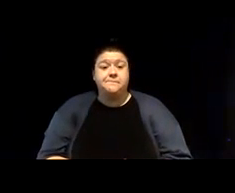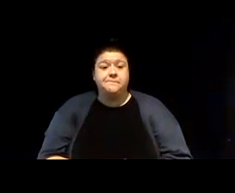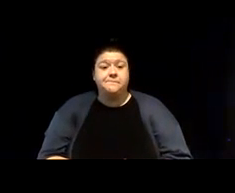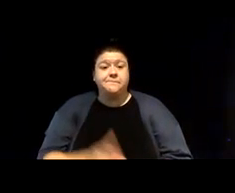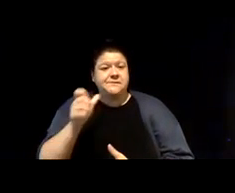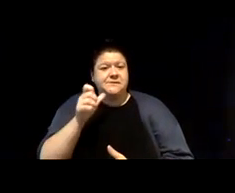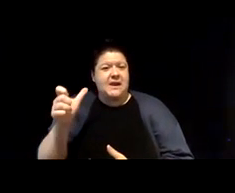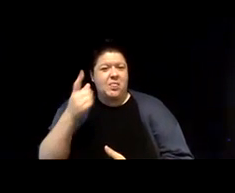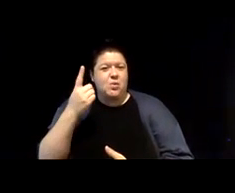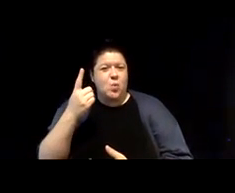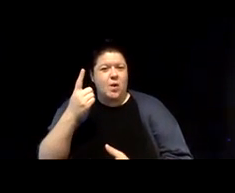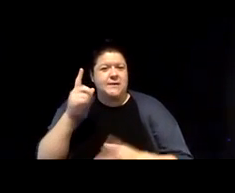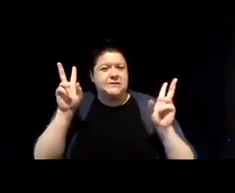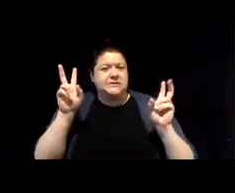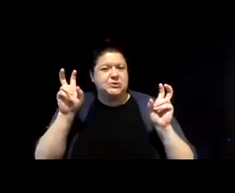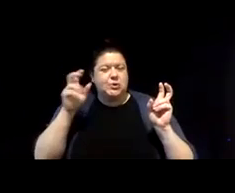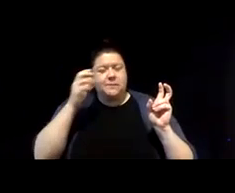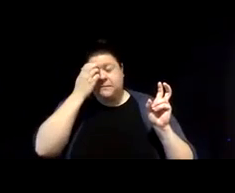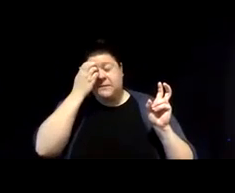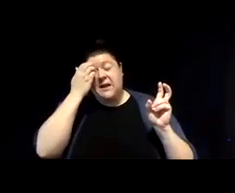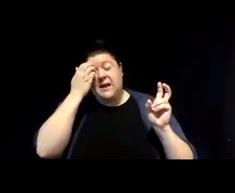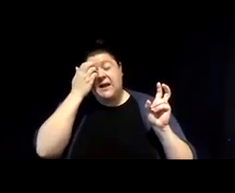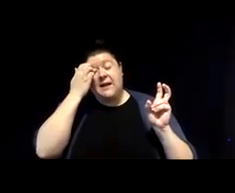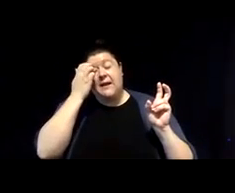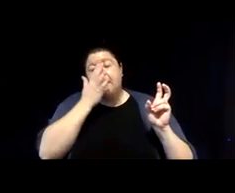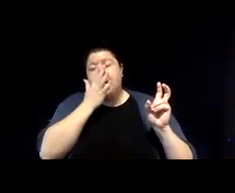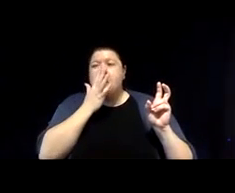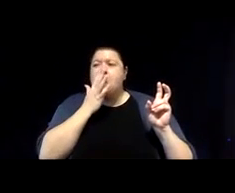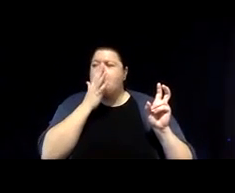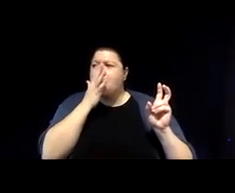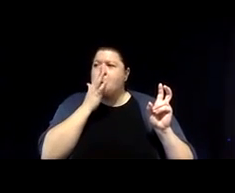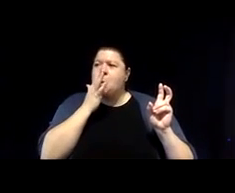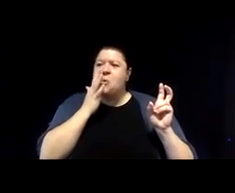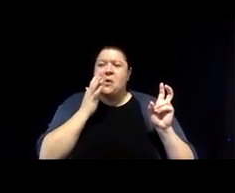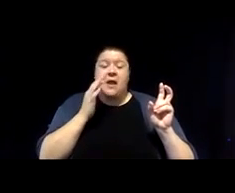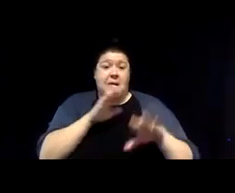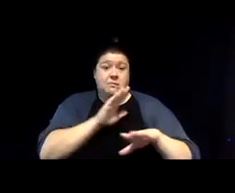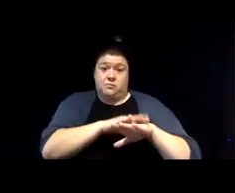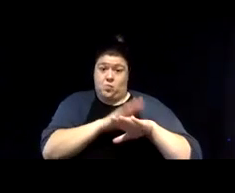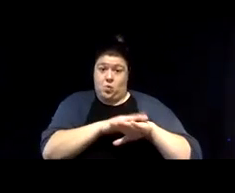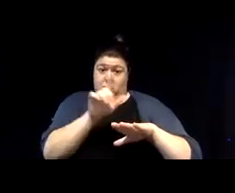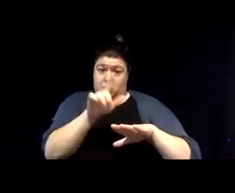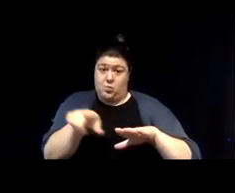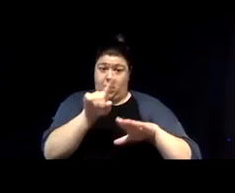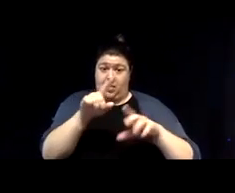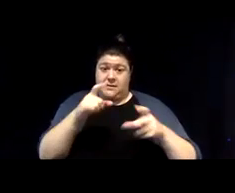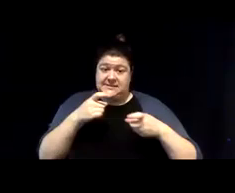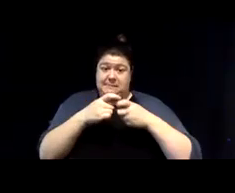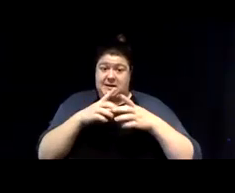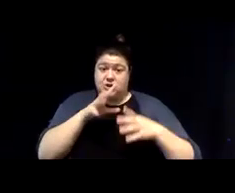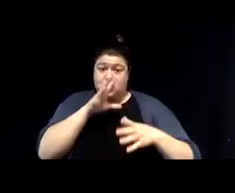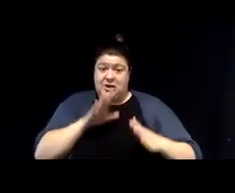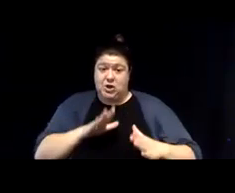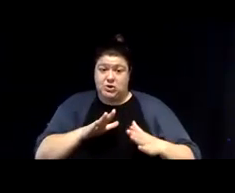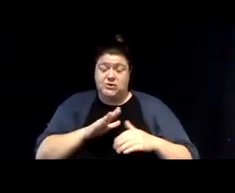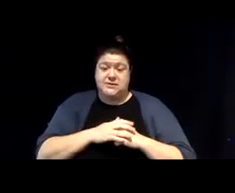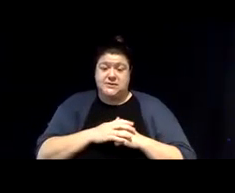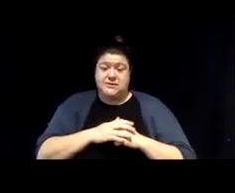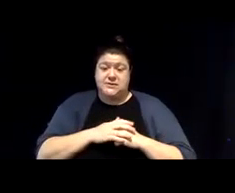is the term, and I will caution you as a Spanish speaker, the